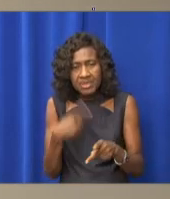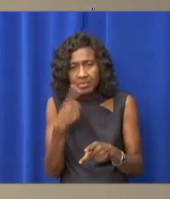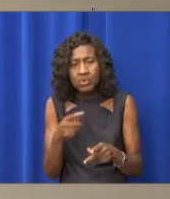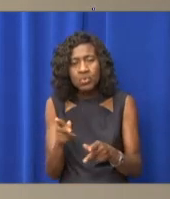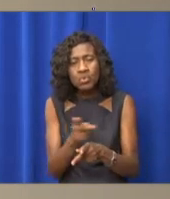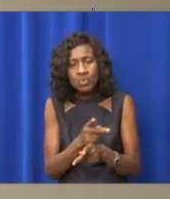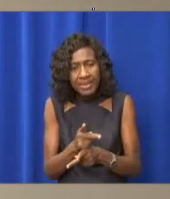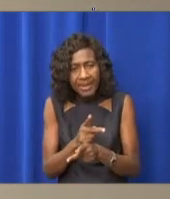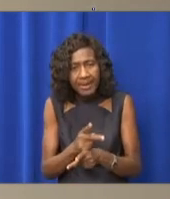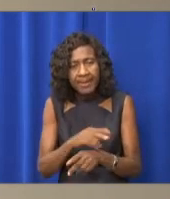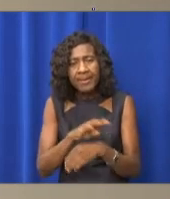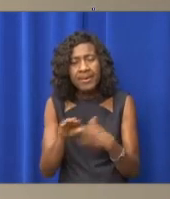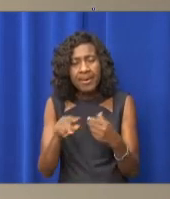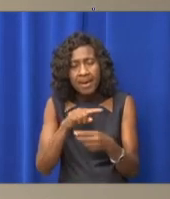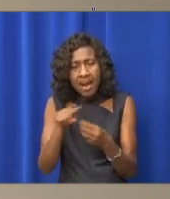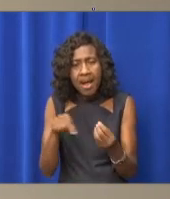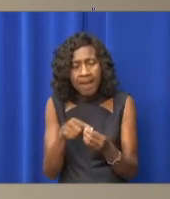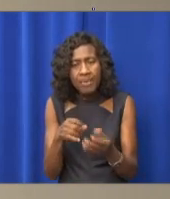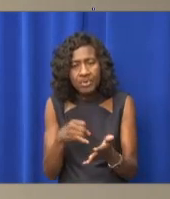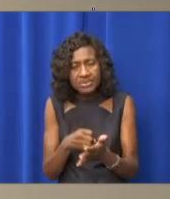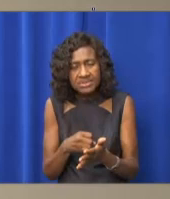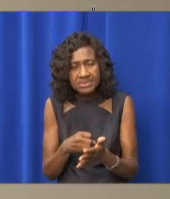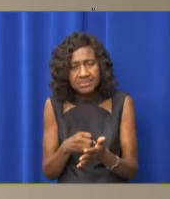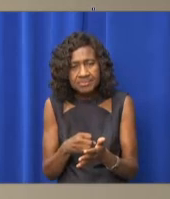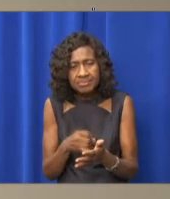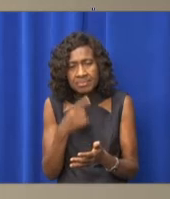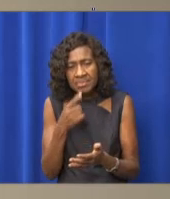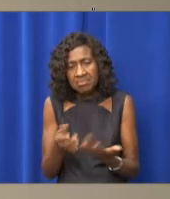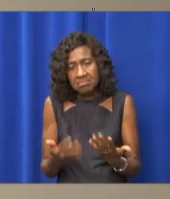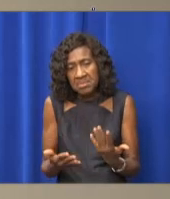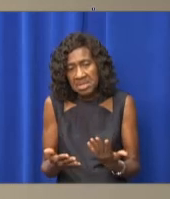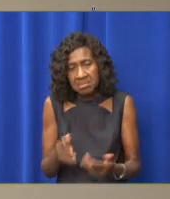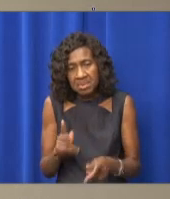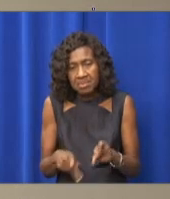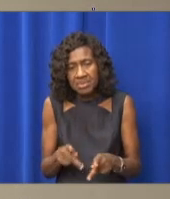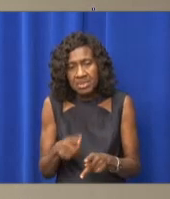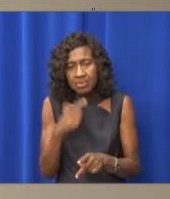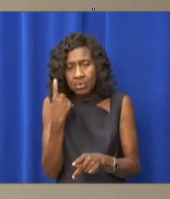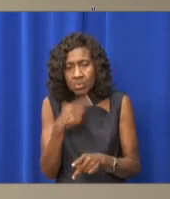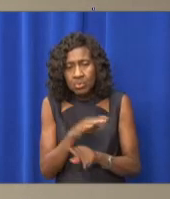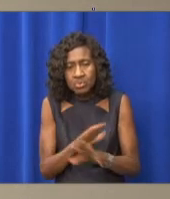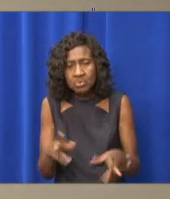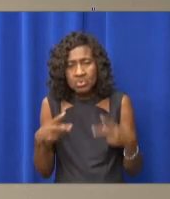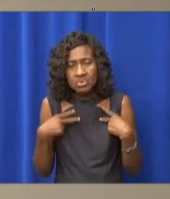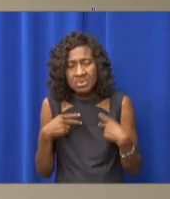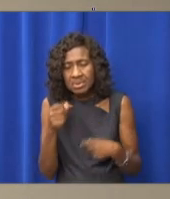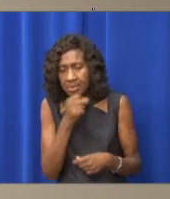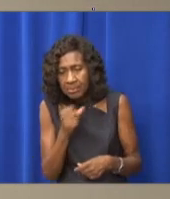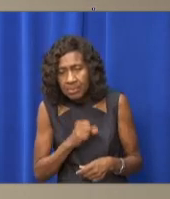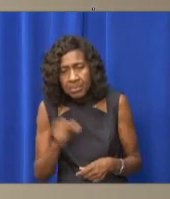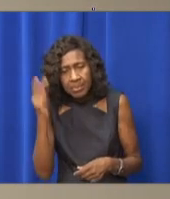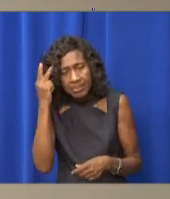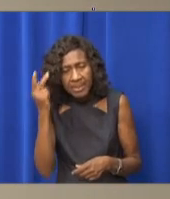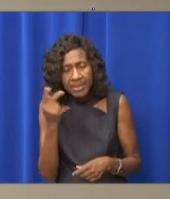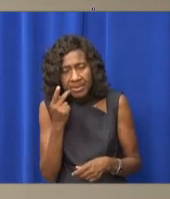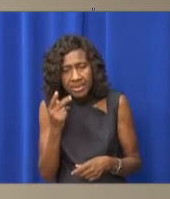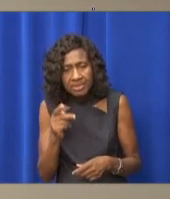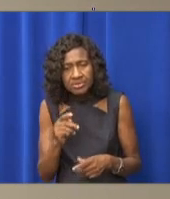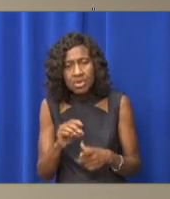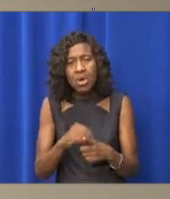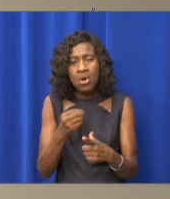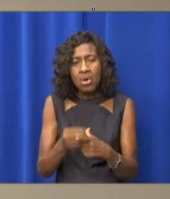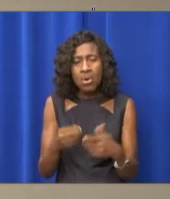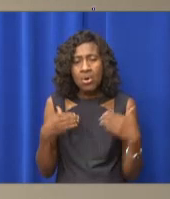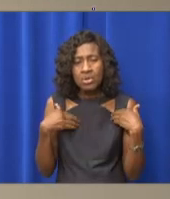last I checked. Maybe those who don't have elderly parents or young children, or their industry is still